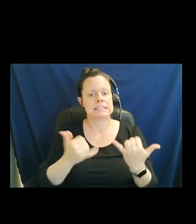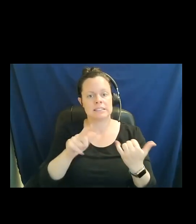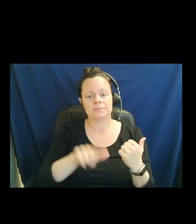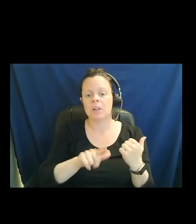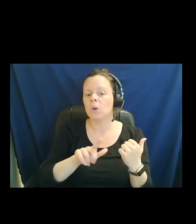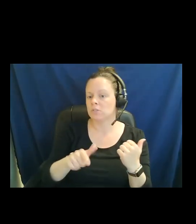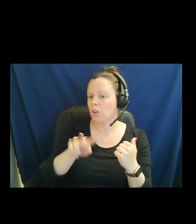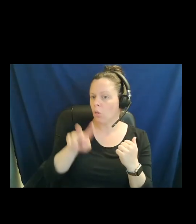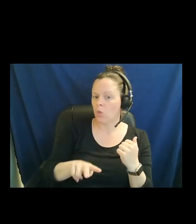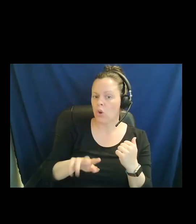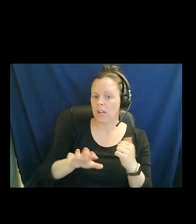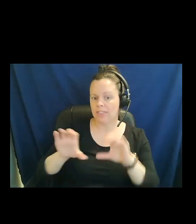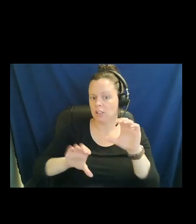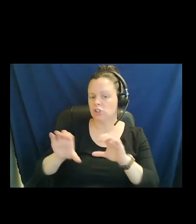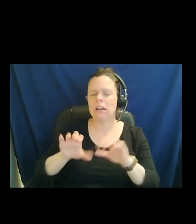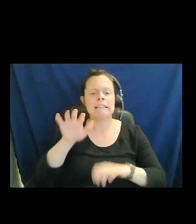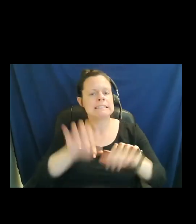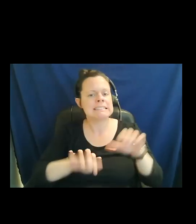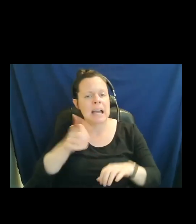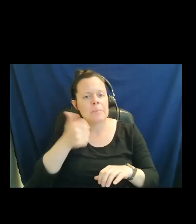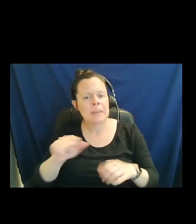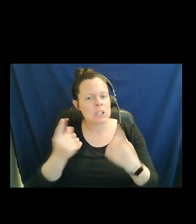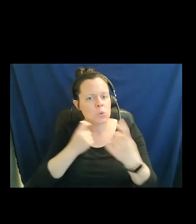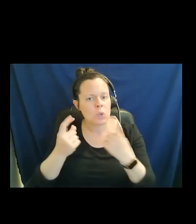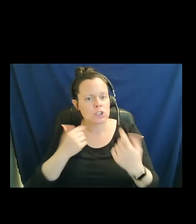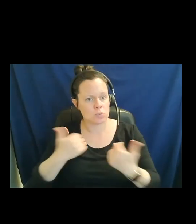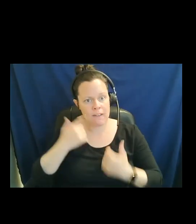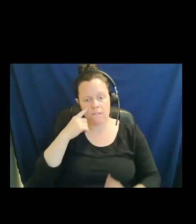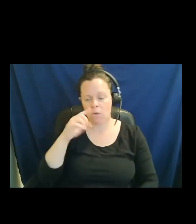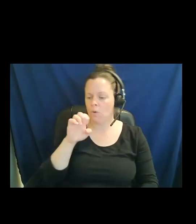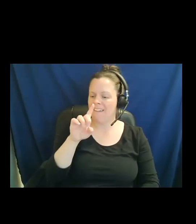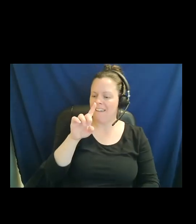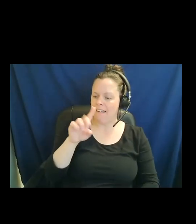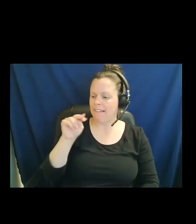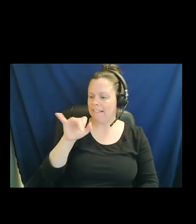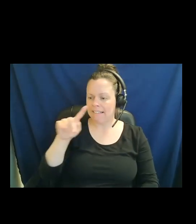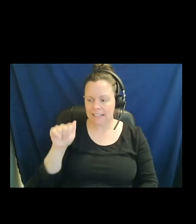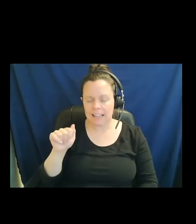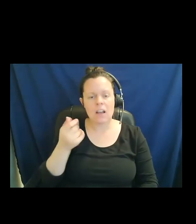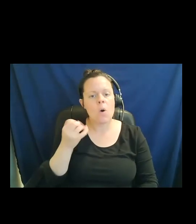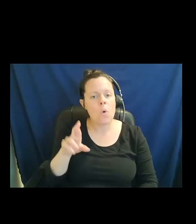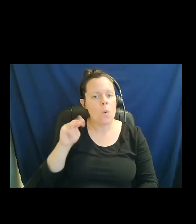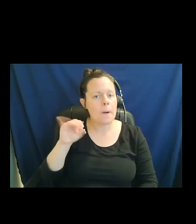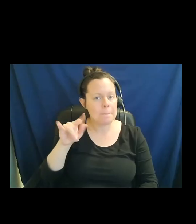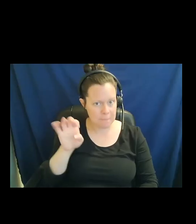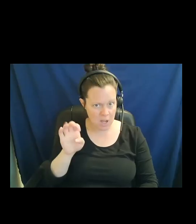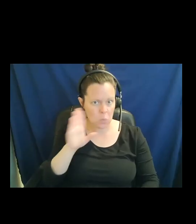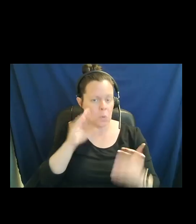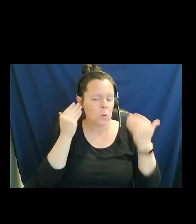been monitoring that. Please type in any questions that you have for Ed, Nita, or Mike, and we will go ahead